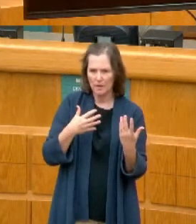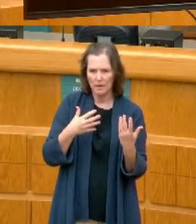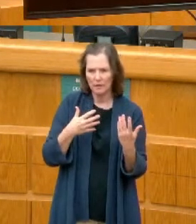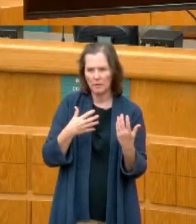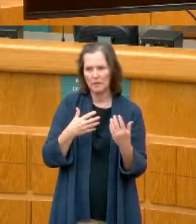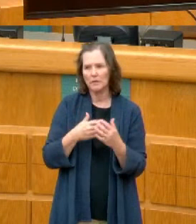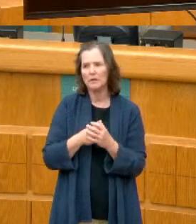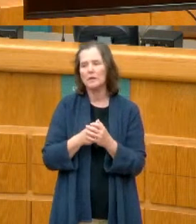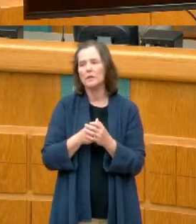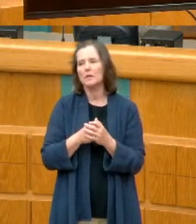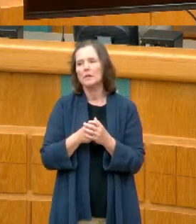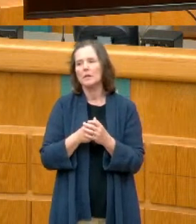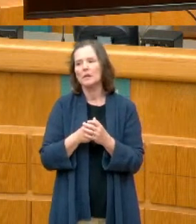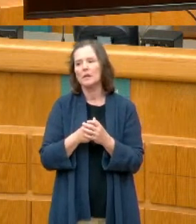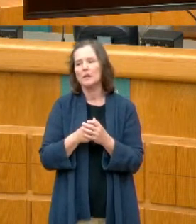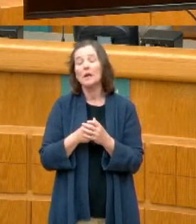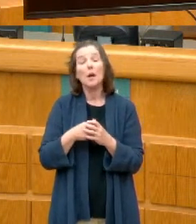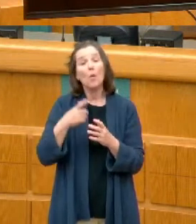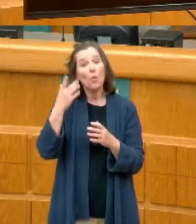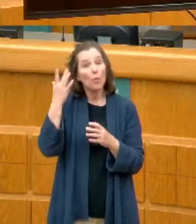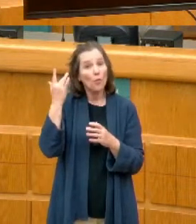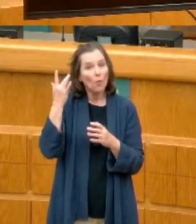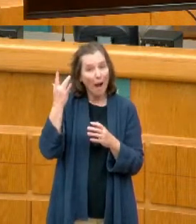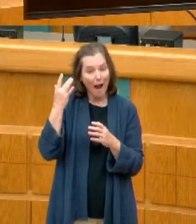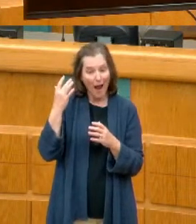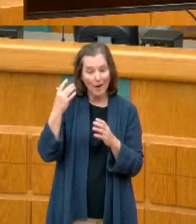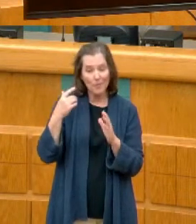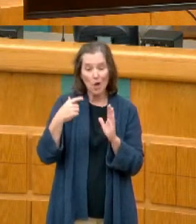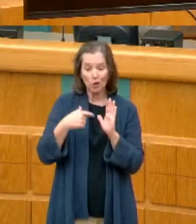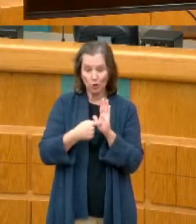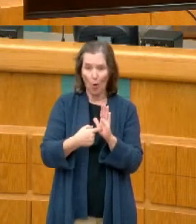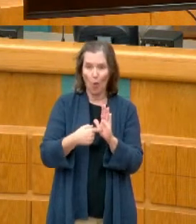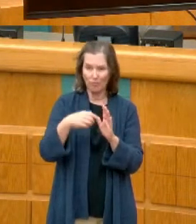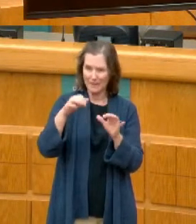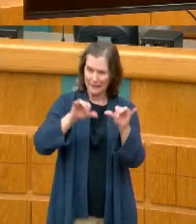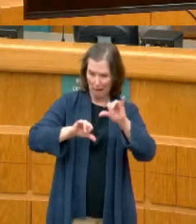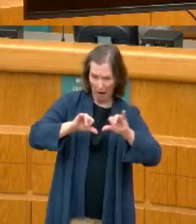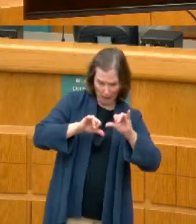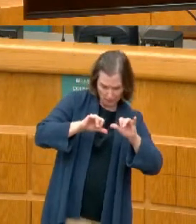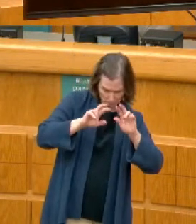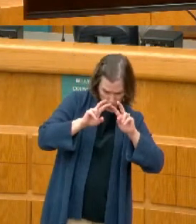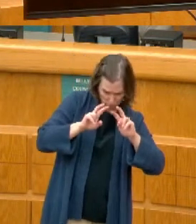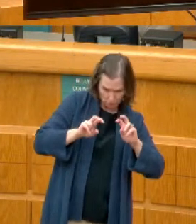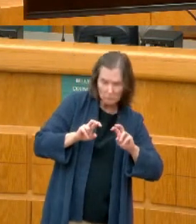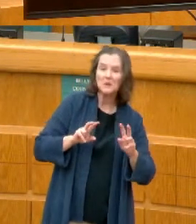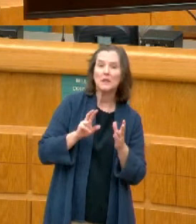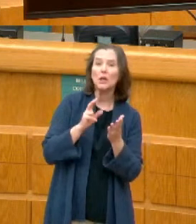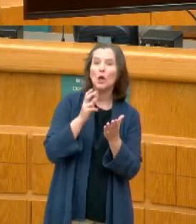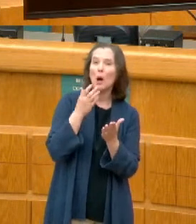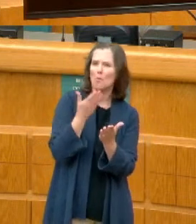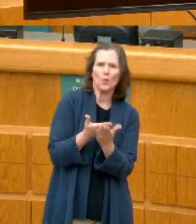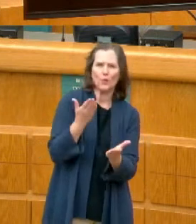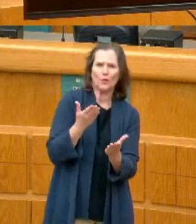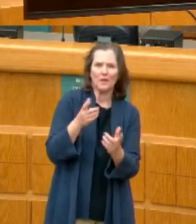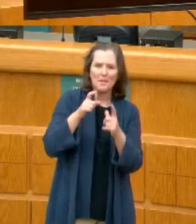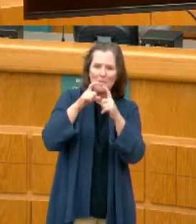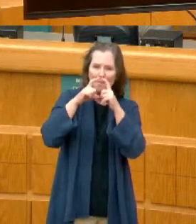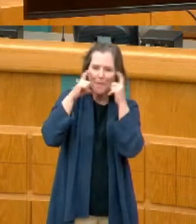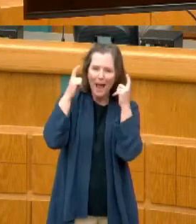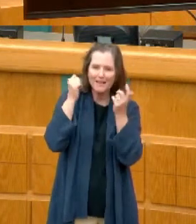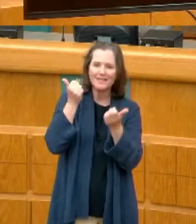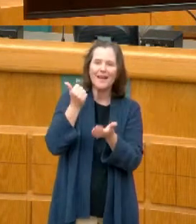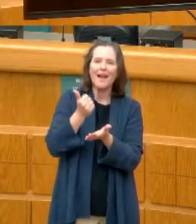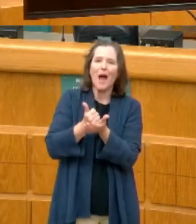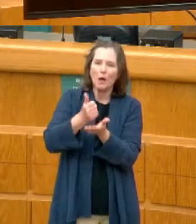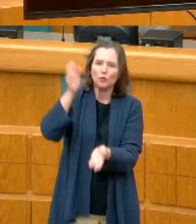masks, have proven that they can slow the spread of the virus, and we believe that. In this order, county judges